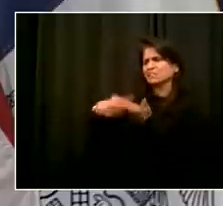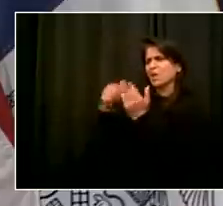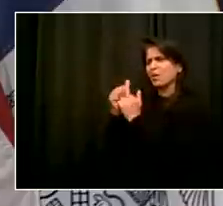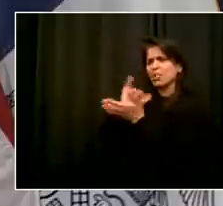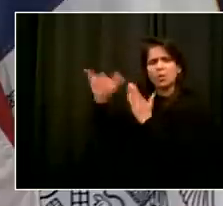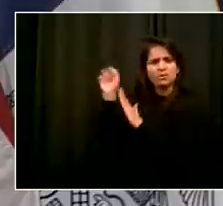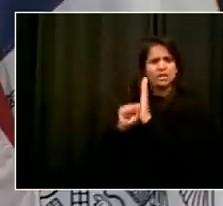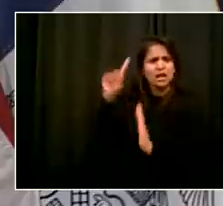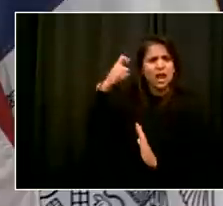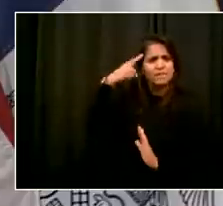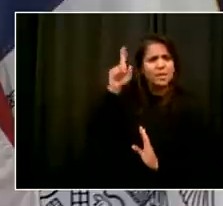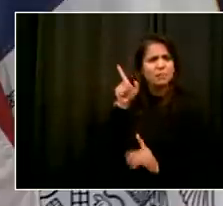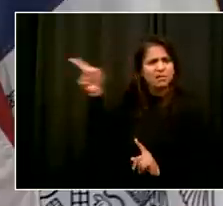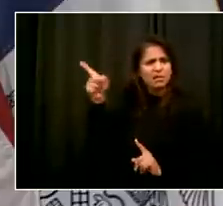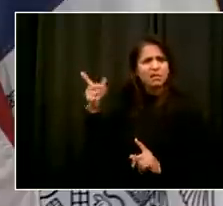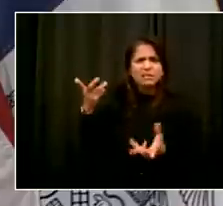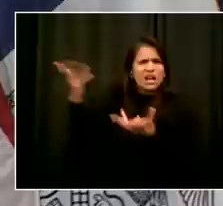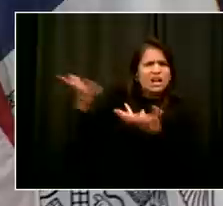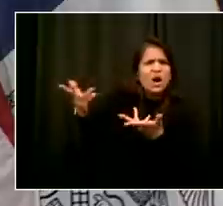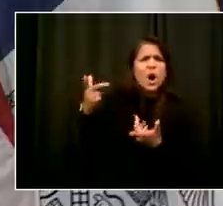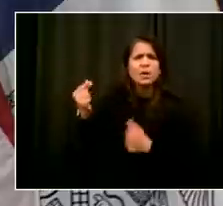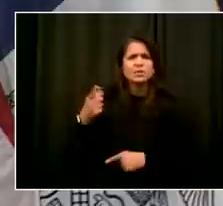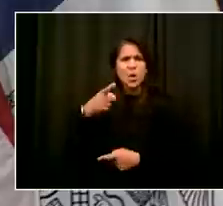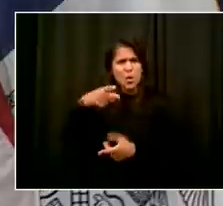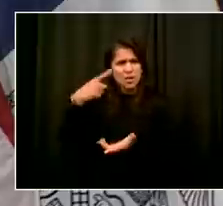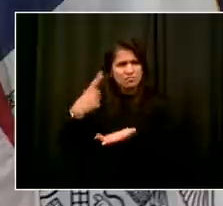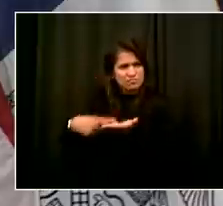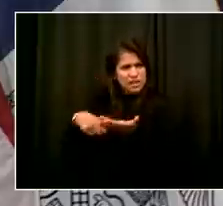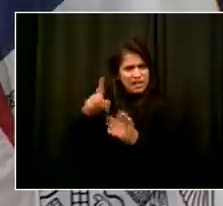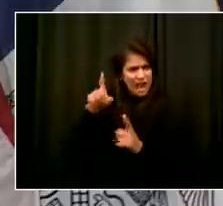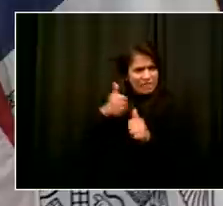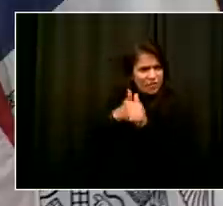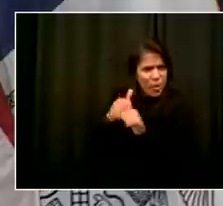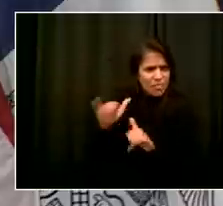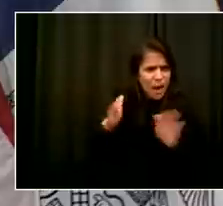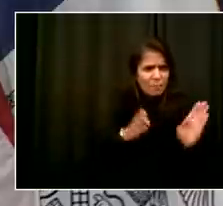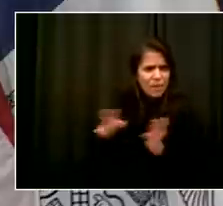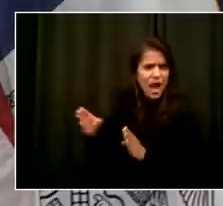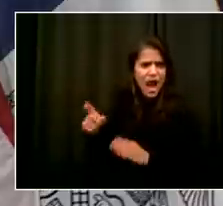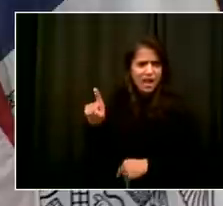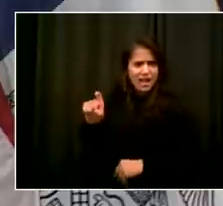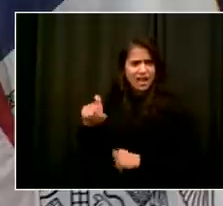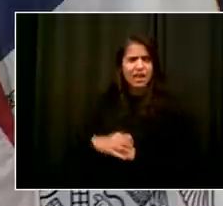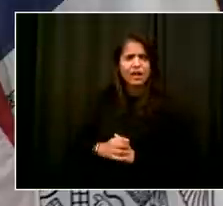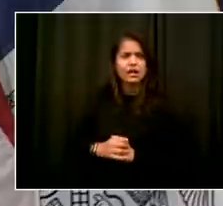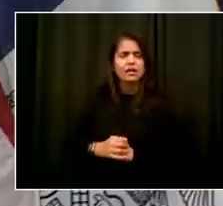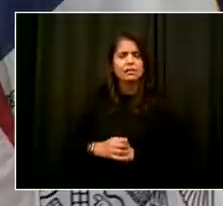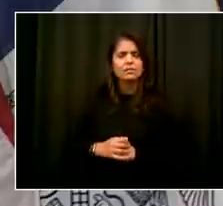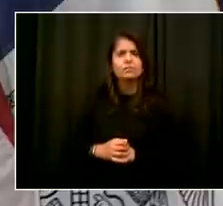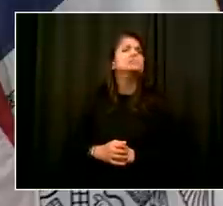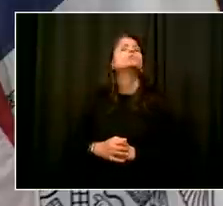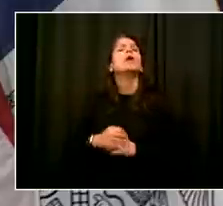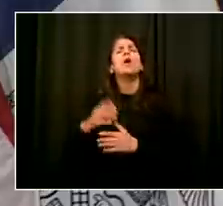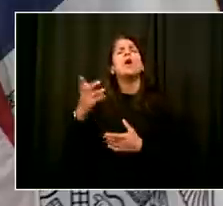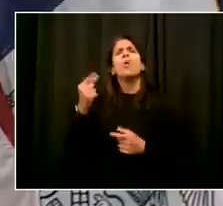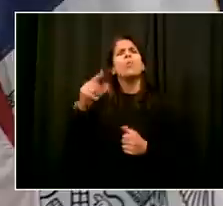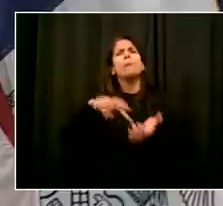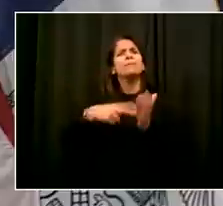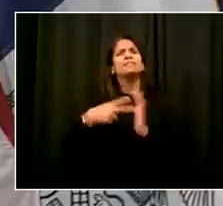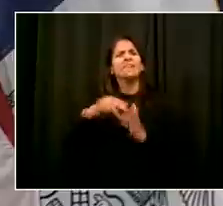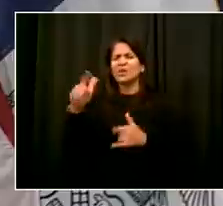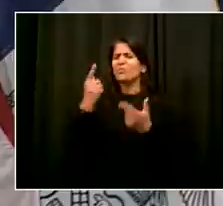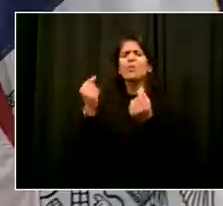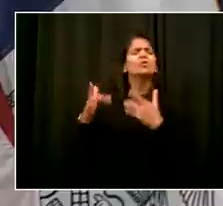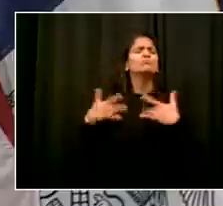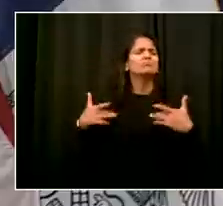scenario where the numbers go up so quickly that that plan is set aside and those restrictions have to go into place more urgently? Yeah, Arthur,